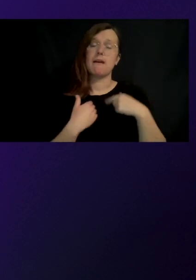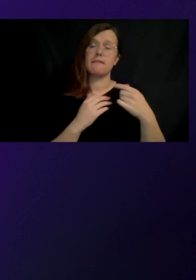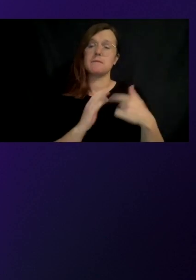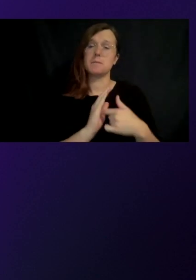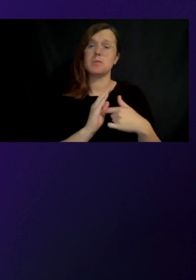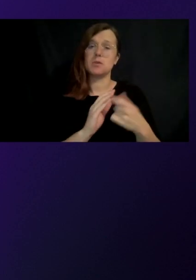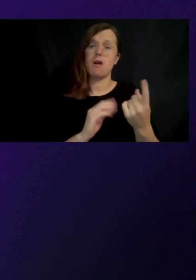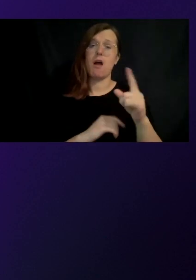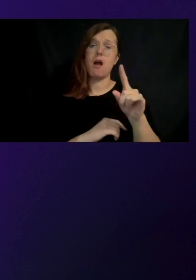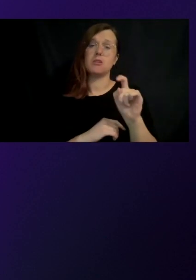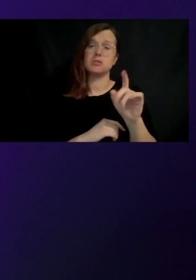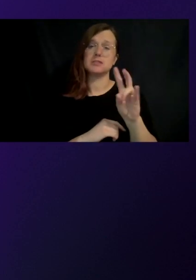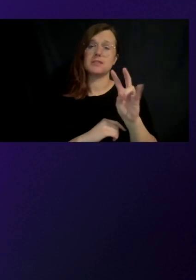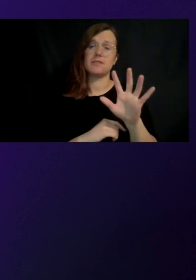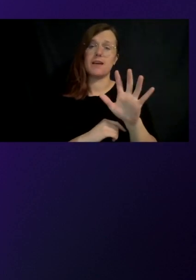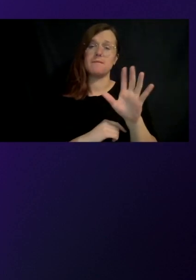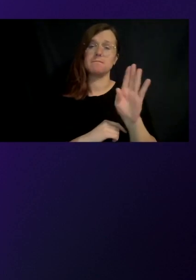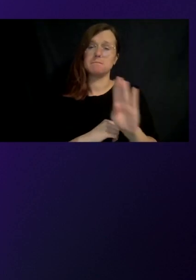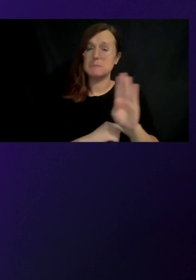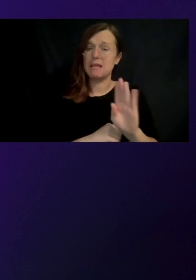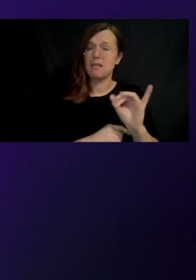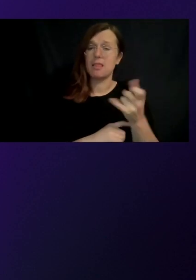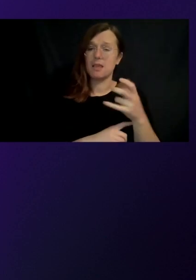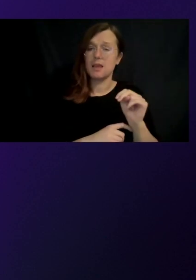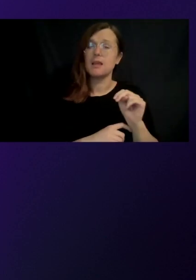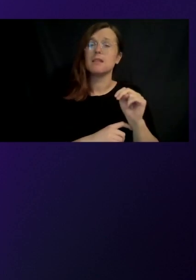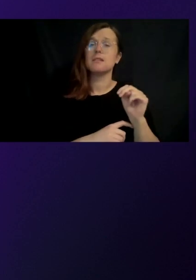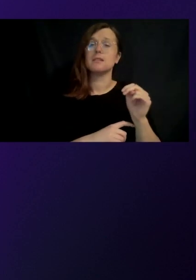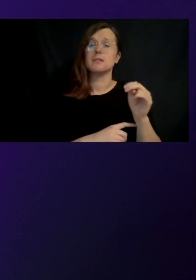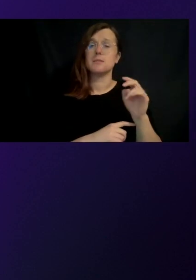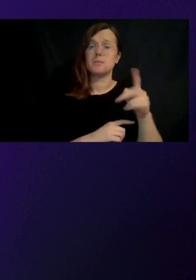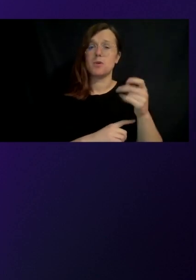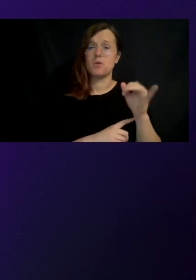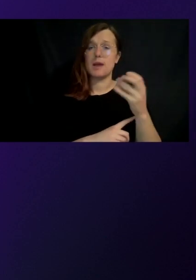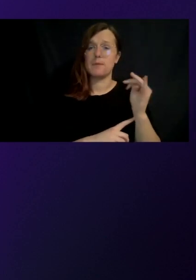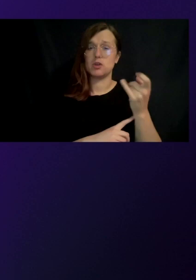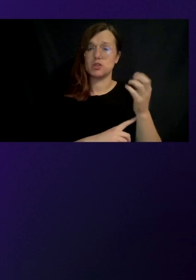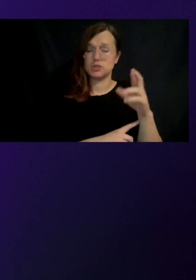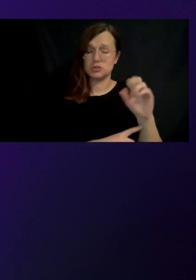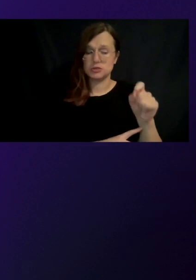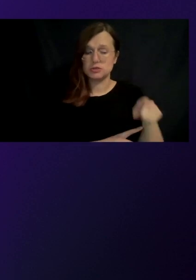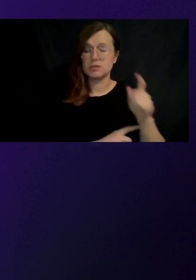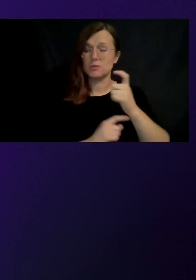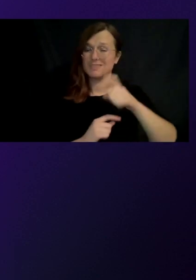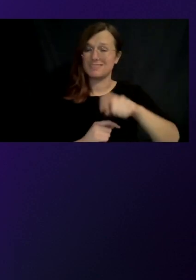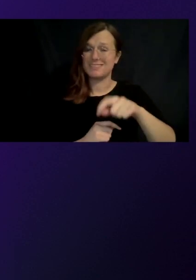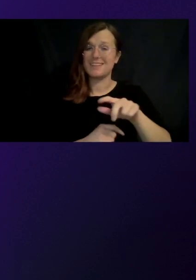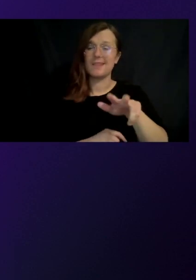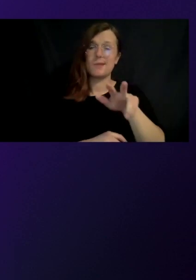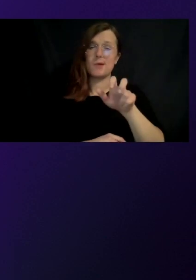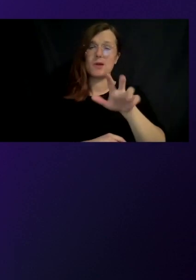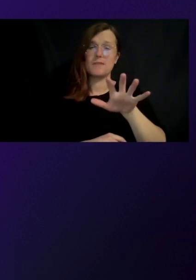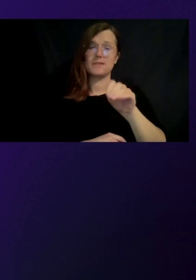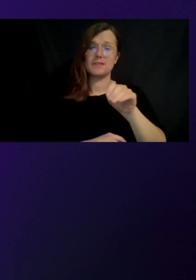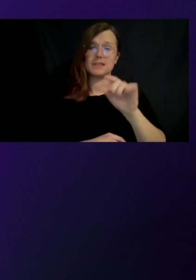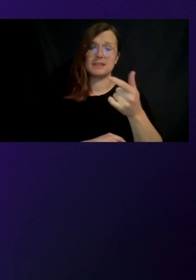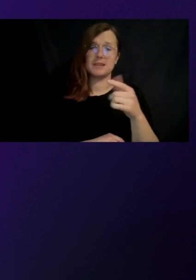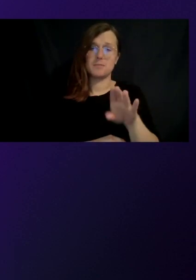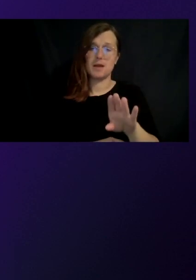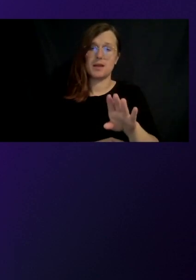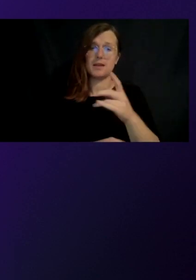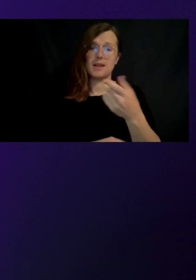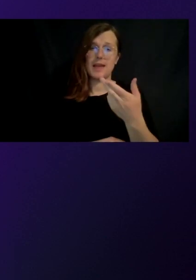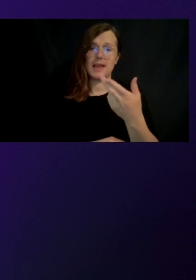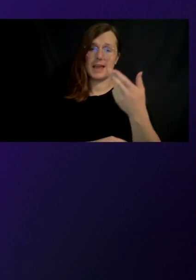parameters. So if we wanted to actually do inference of this particular model, we'd actually need 350 gigabytes of HBM